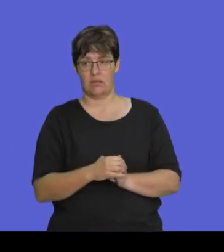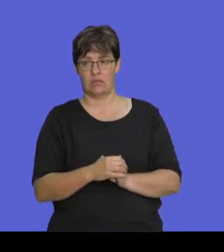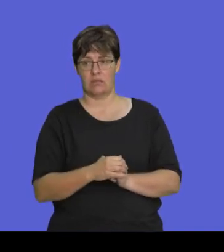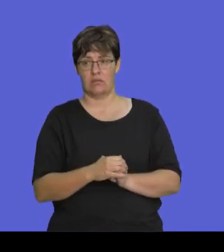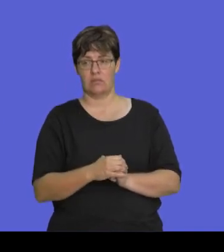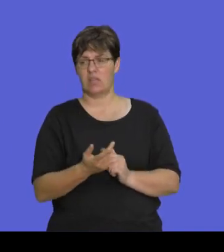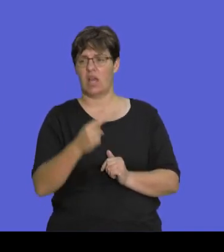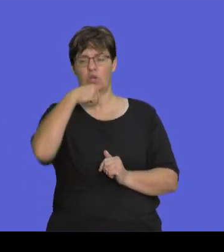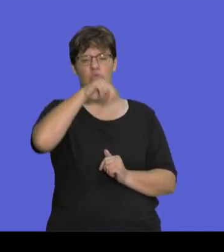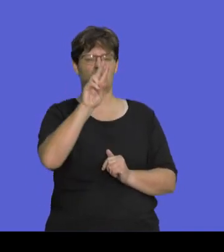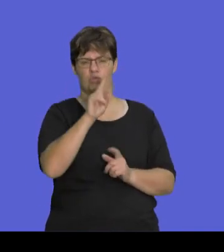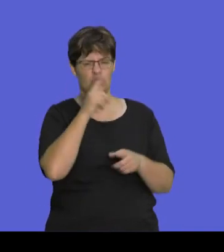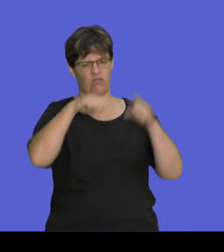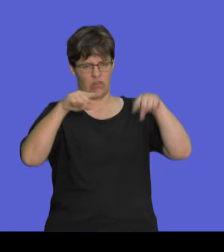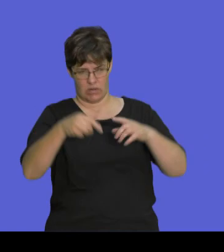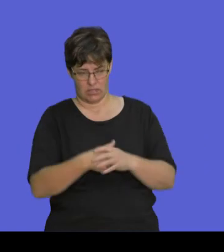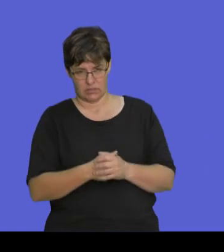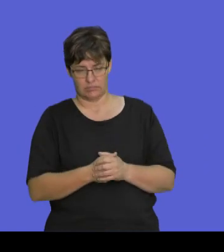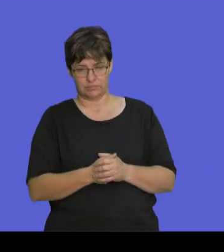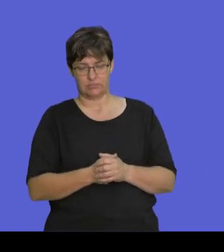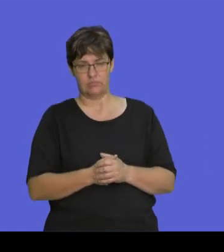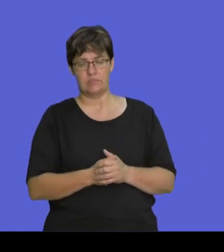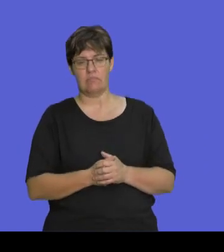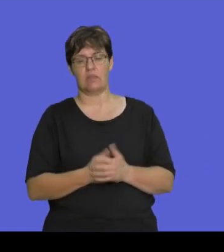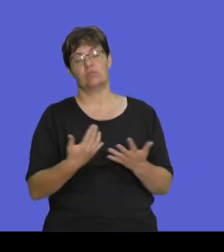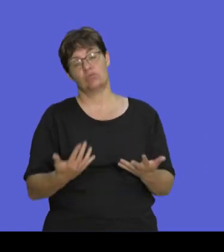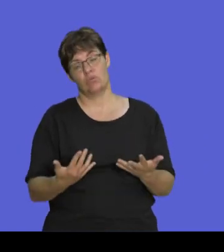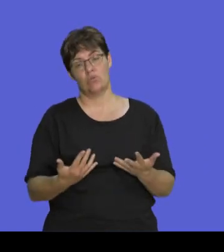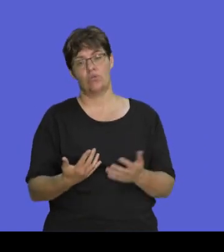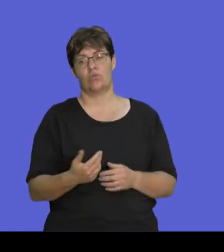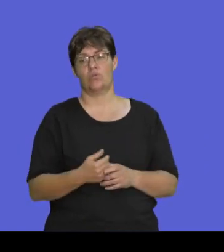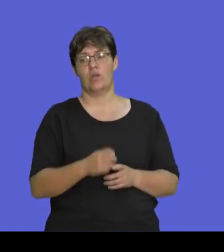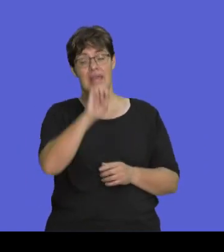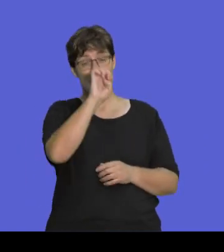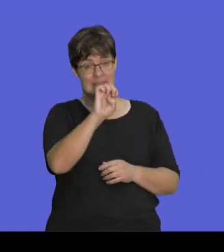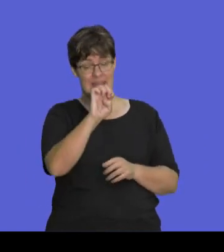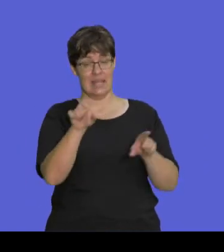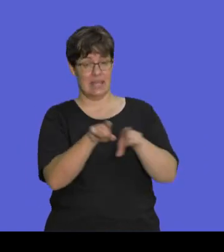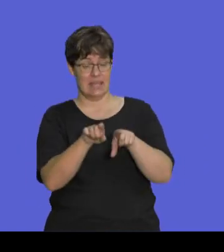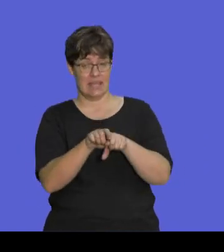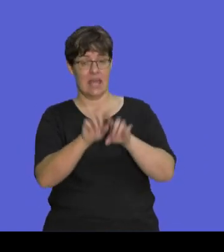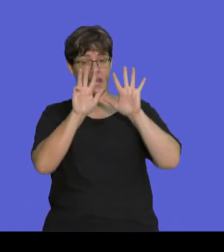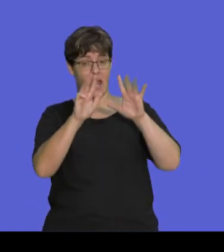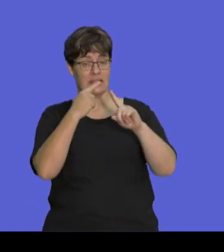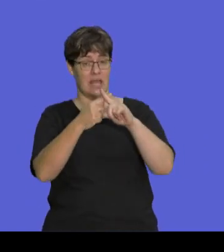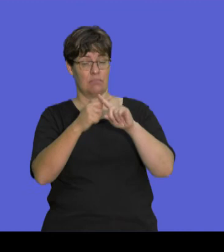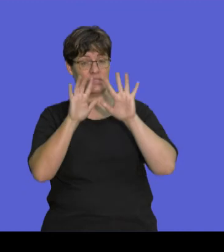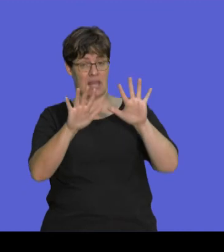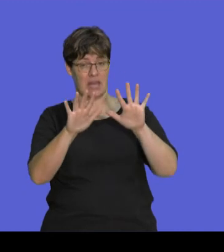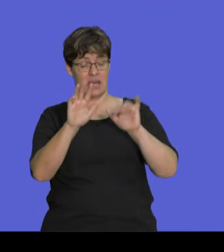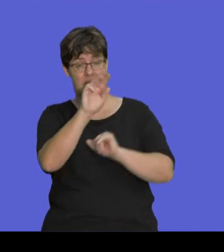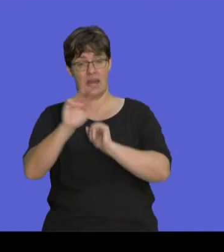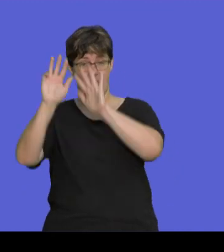Q2, right, just to vary it, K over R squared, right? So E becomes 9 times